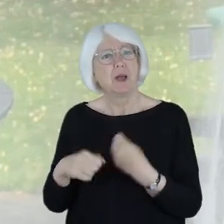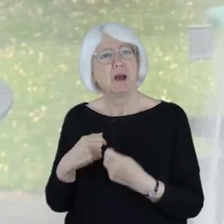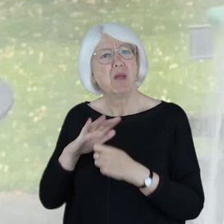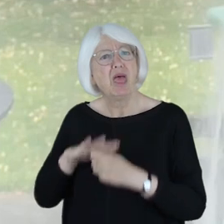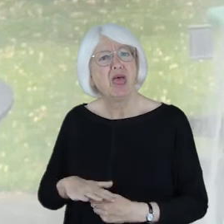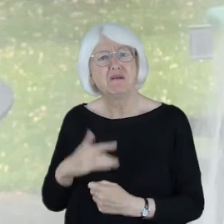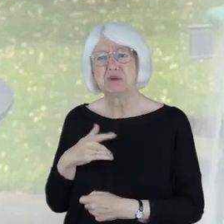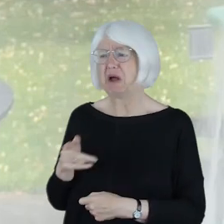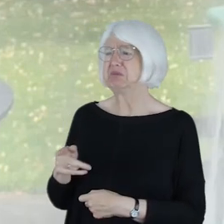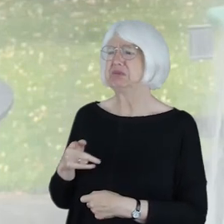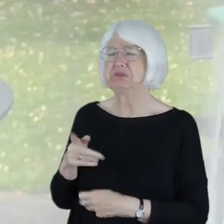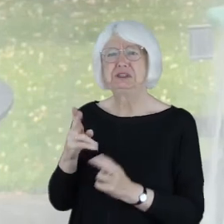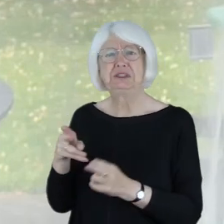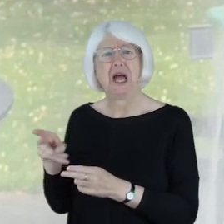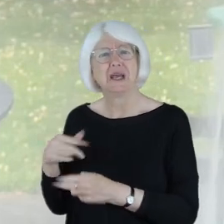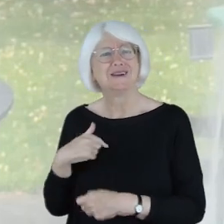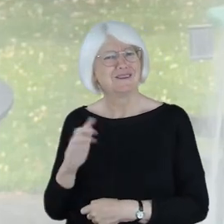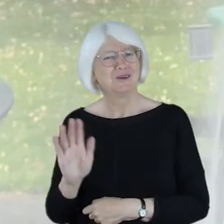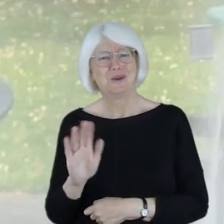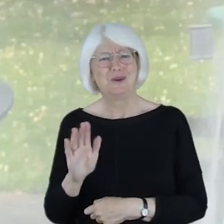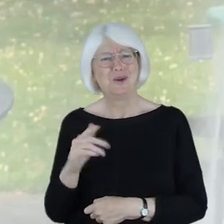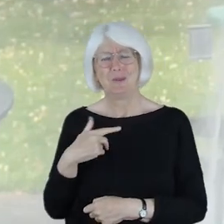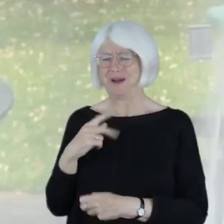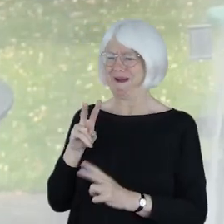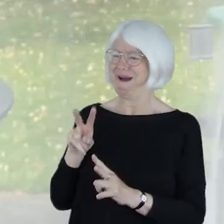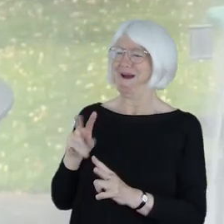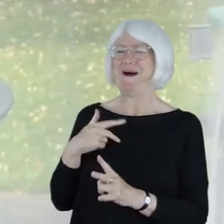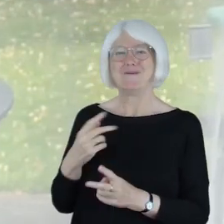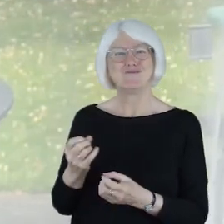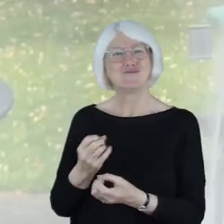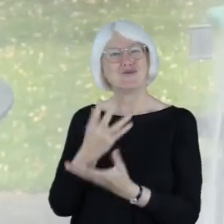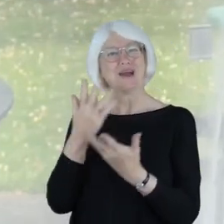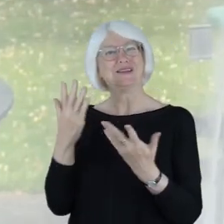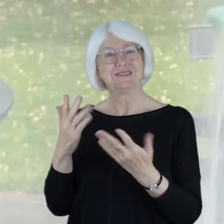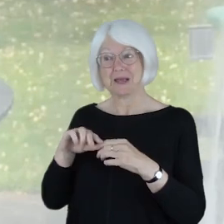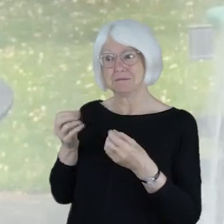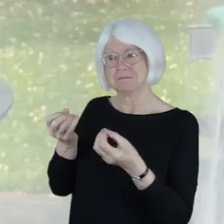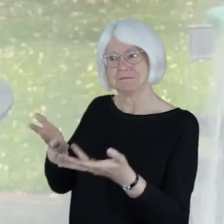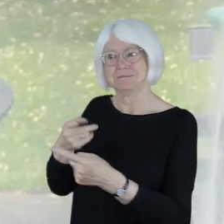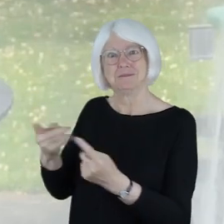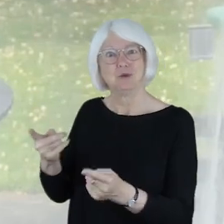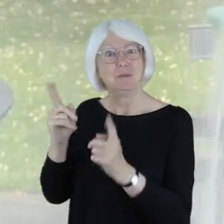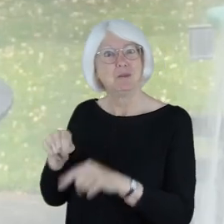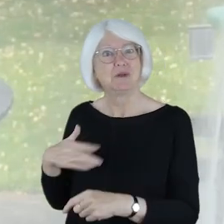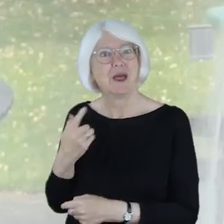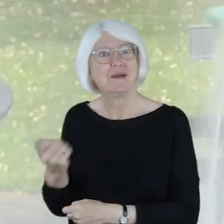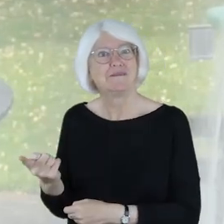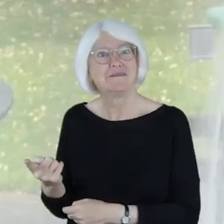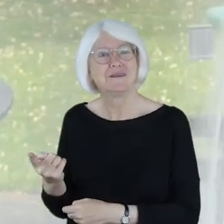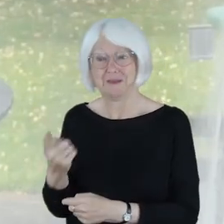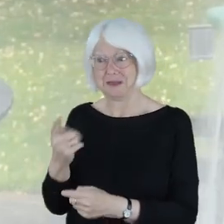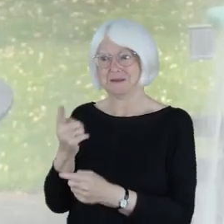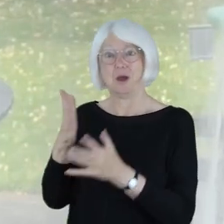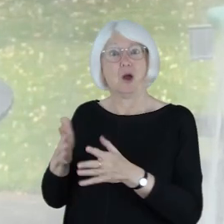it, but to concentrate on the brightness that we can bring into people's lives. And that's what the hospice is about,